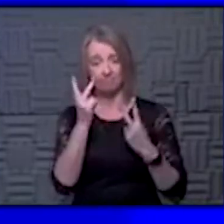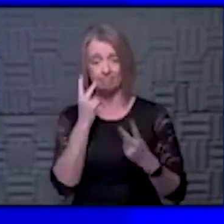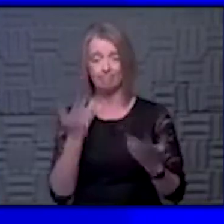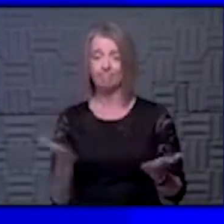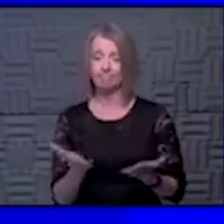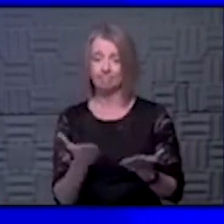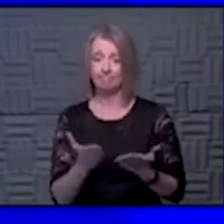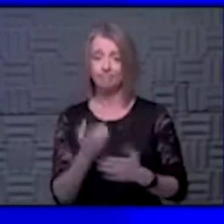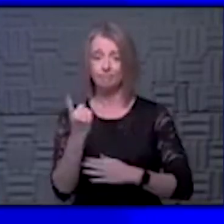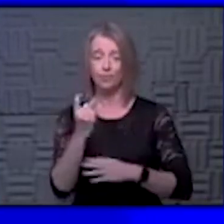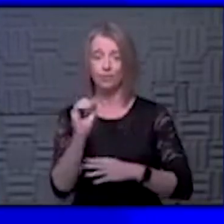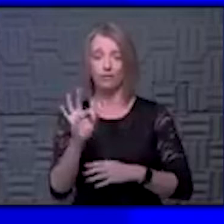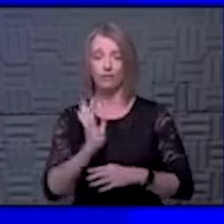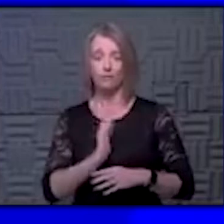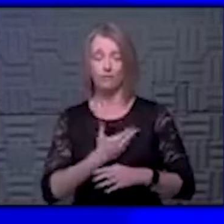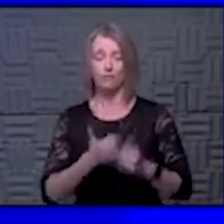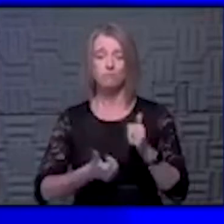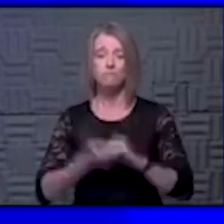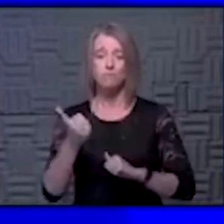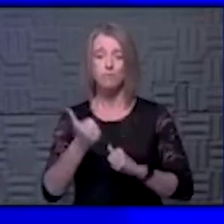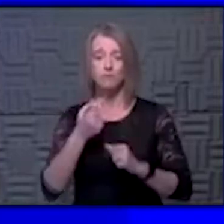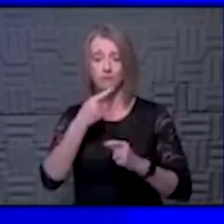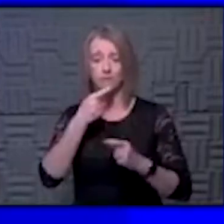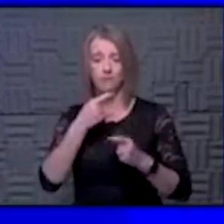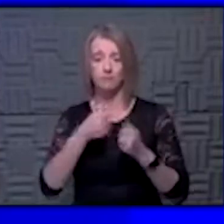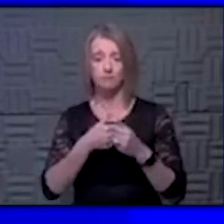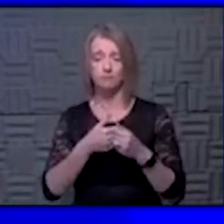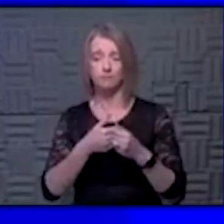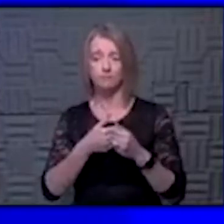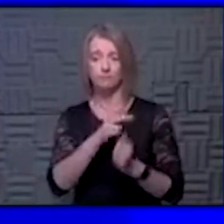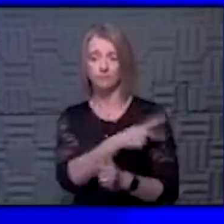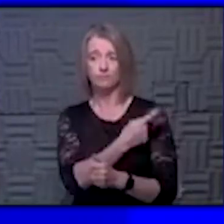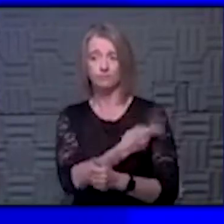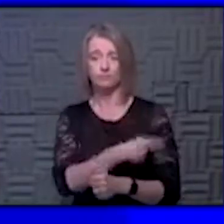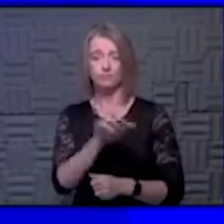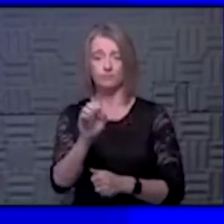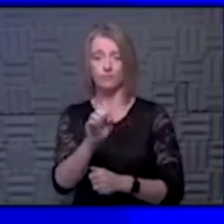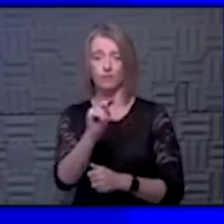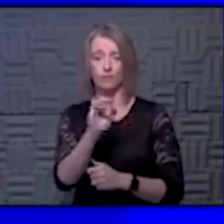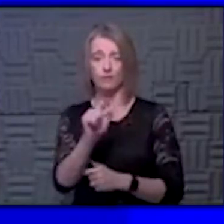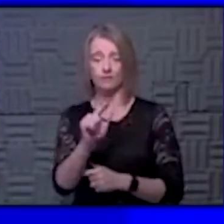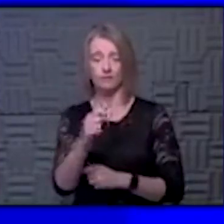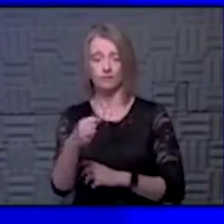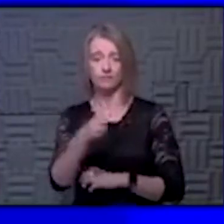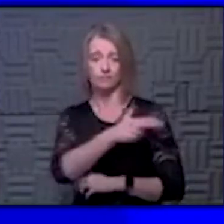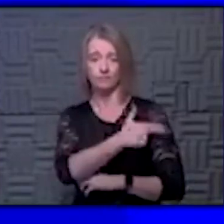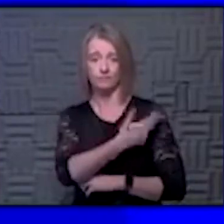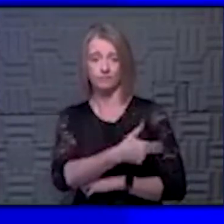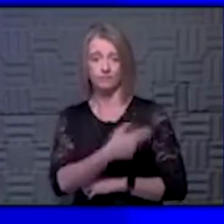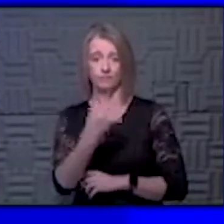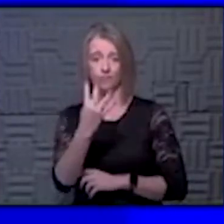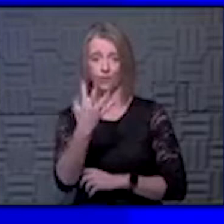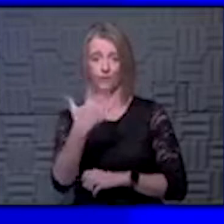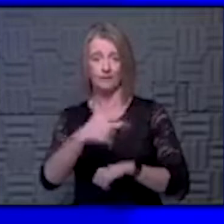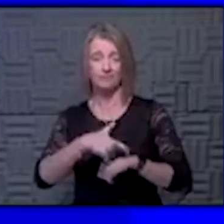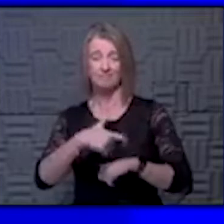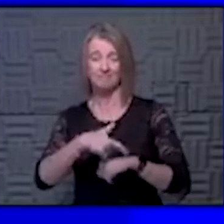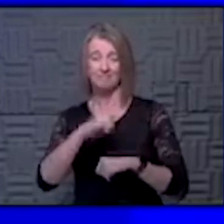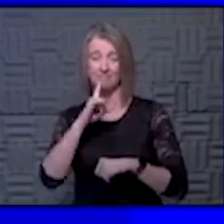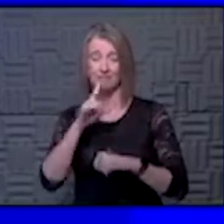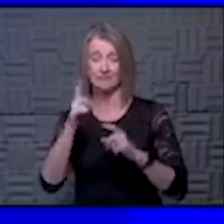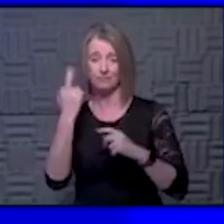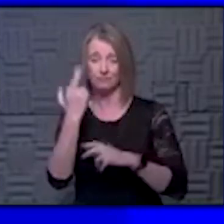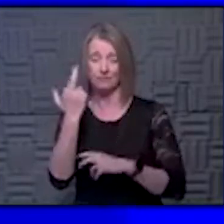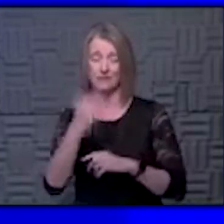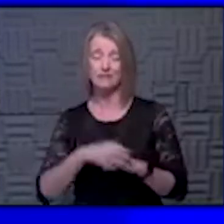here. One of our most publicized and well-known patients, Anil, was hospitalized at least 4 or 5 times for